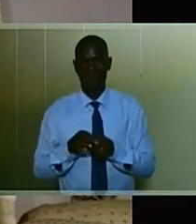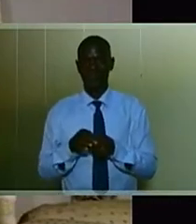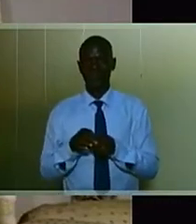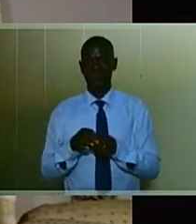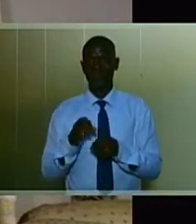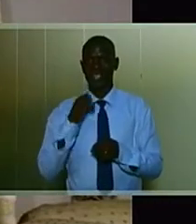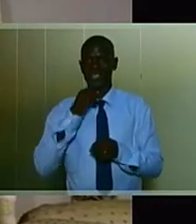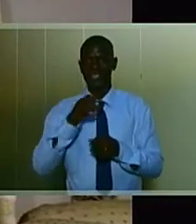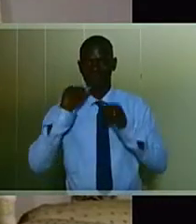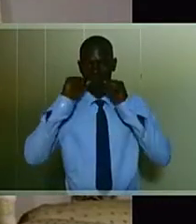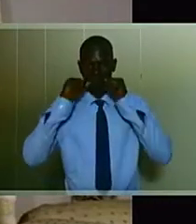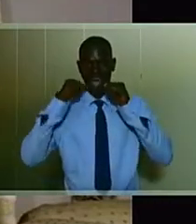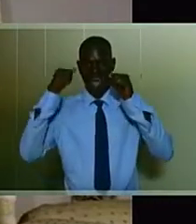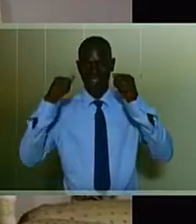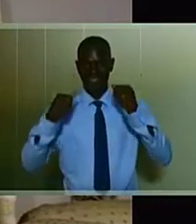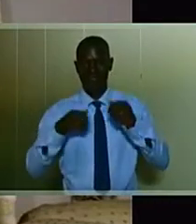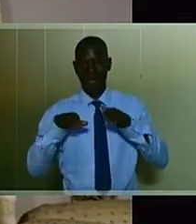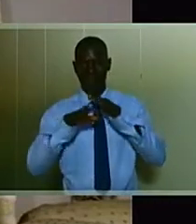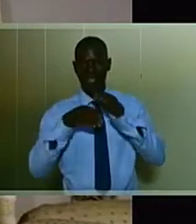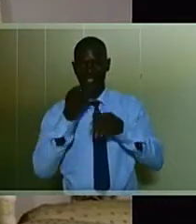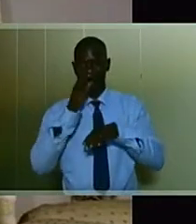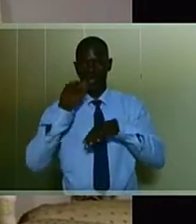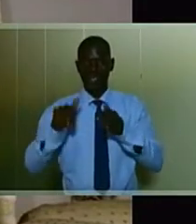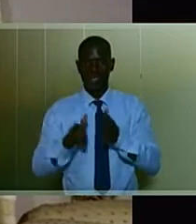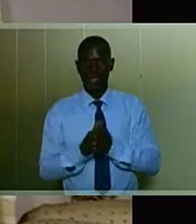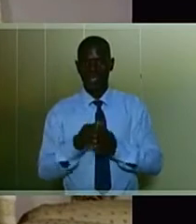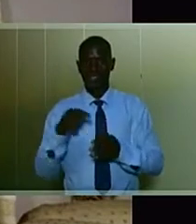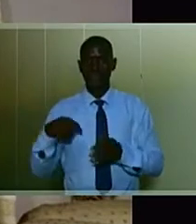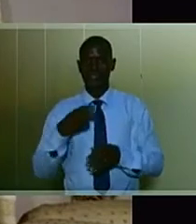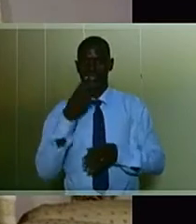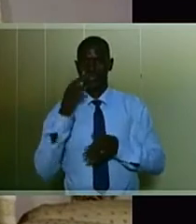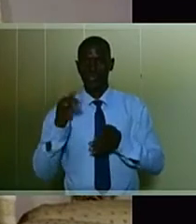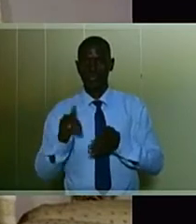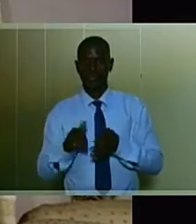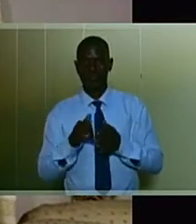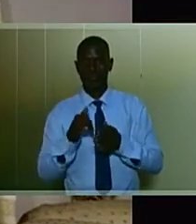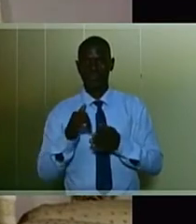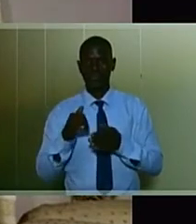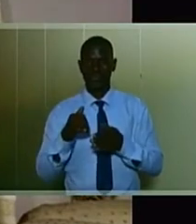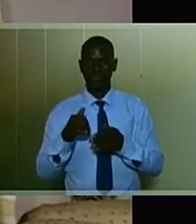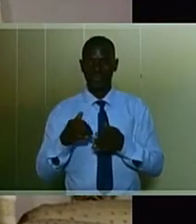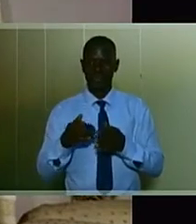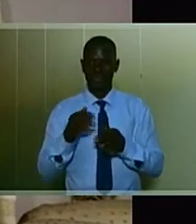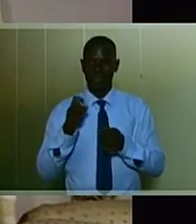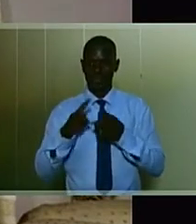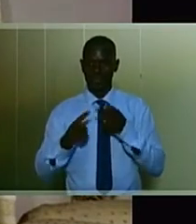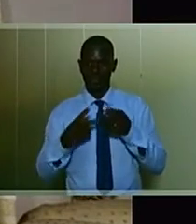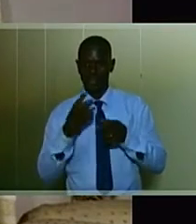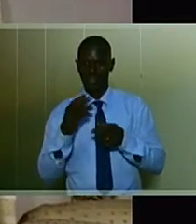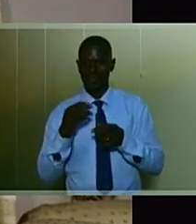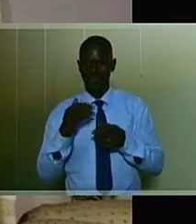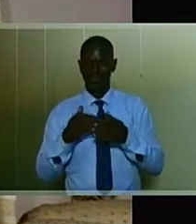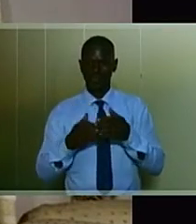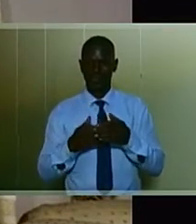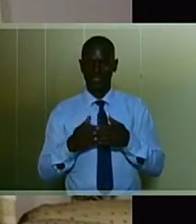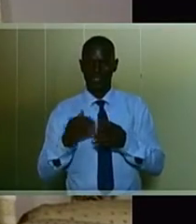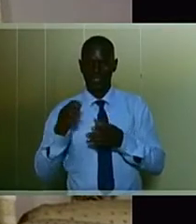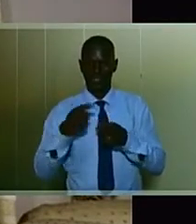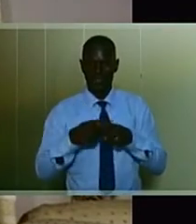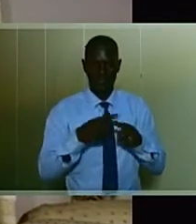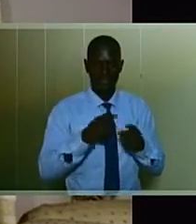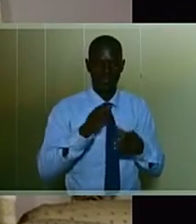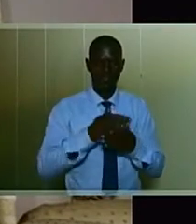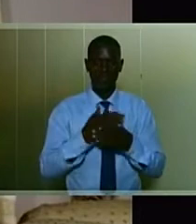is achieved. And based on that, we started tracing the nexus between credible election